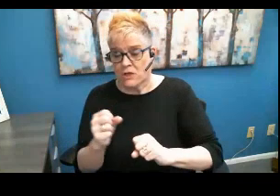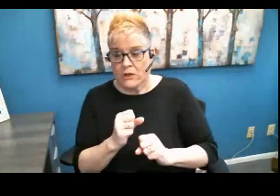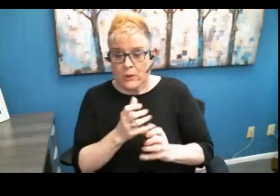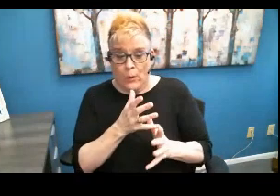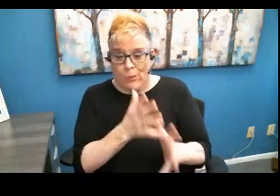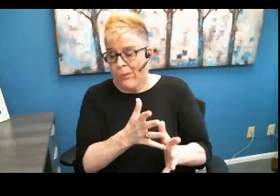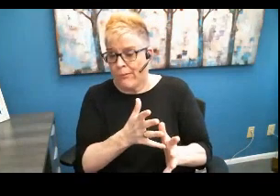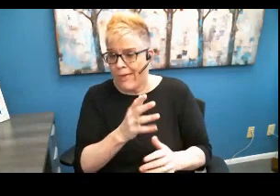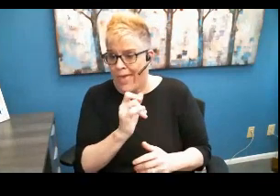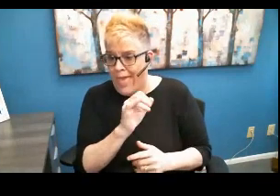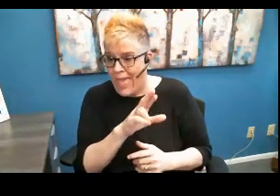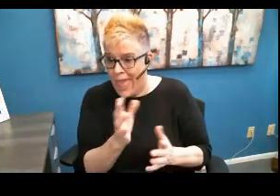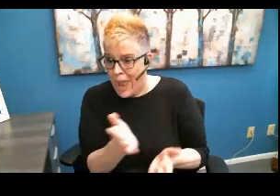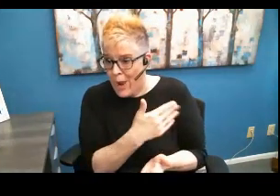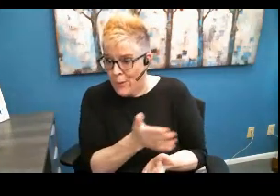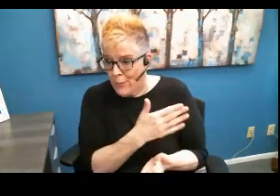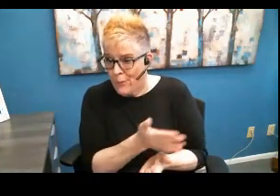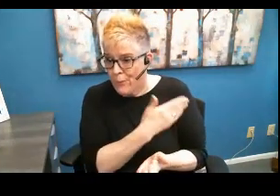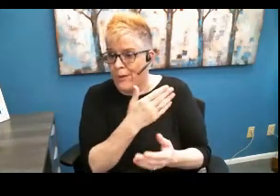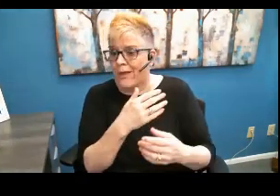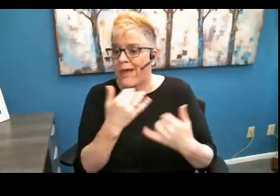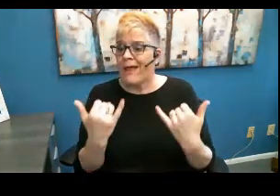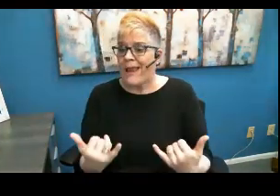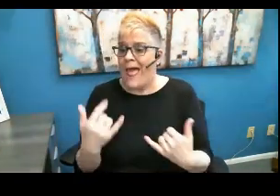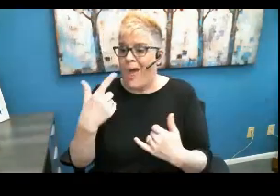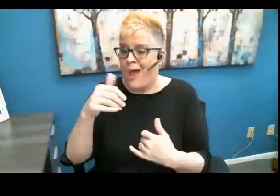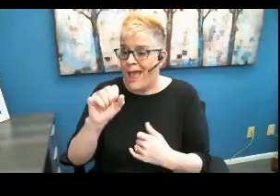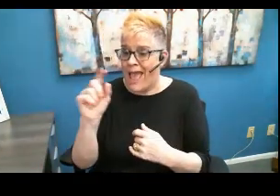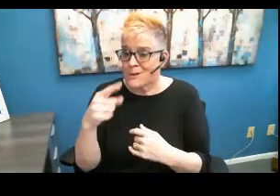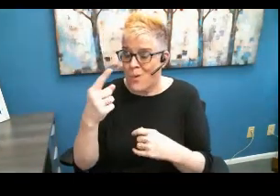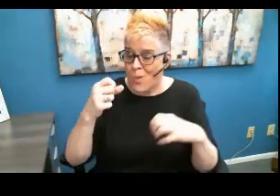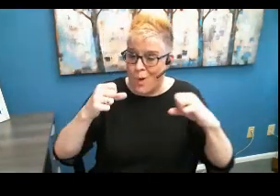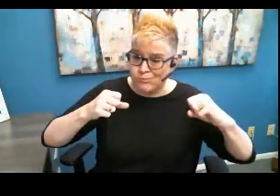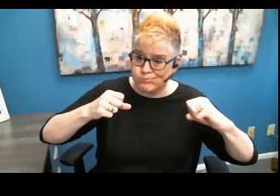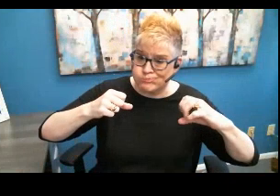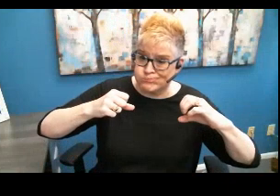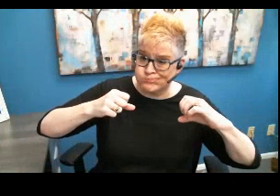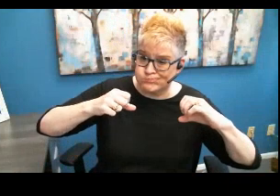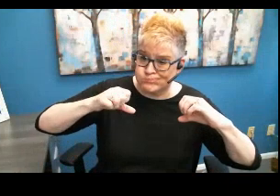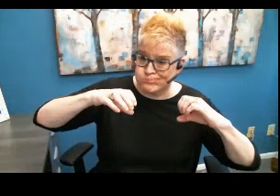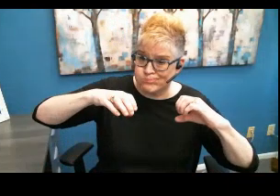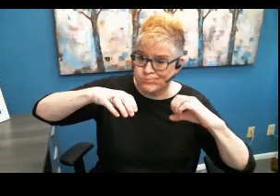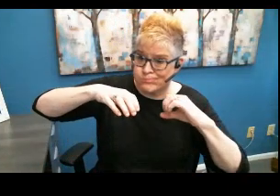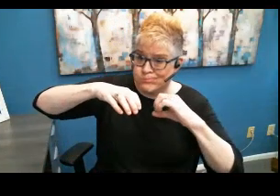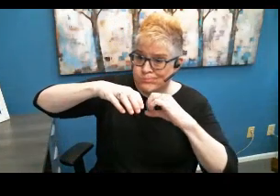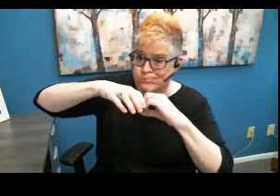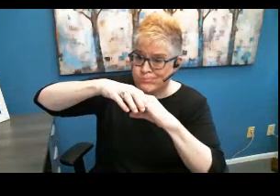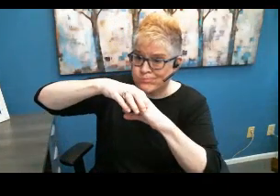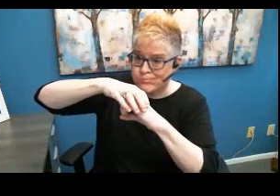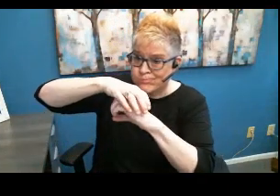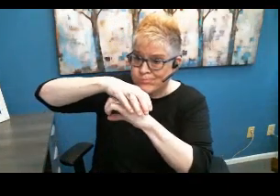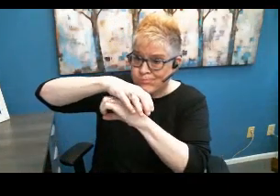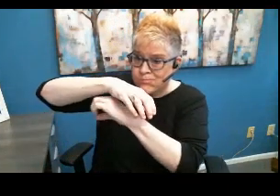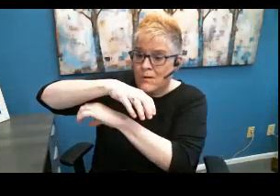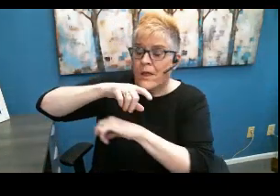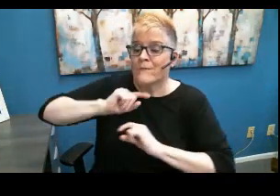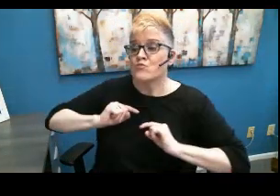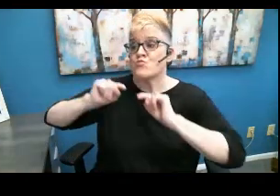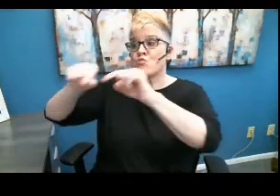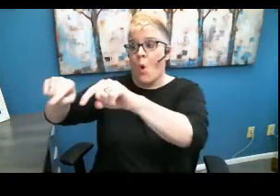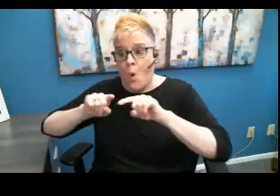air out and the gas is back in the line, you now have to go to each individual customer and turn on their